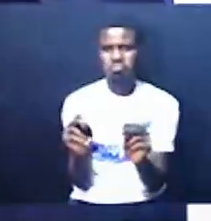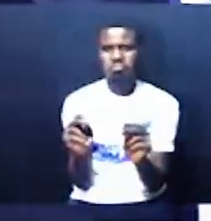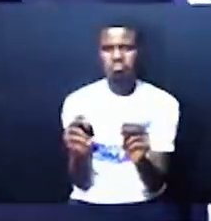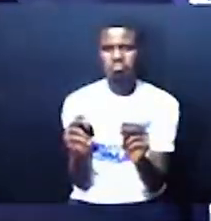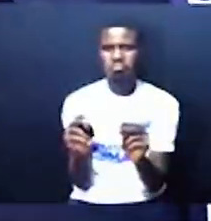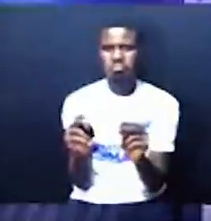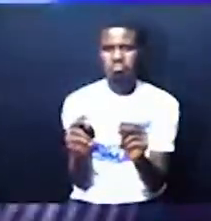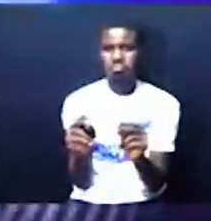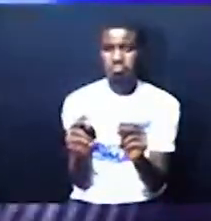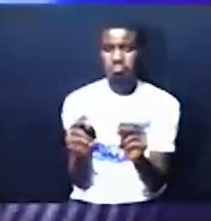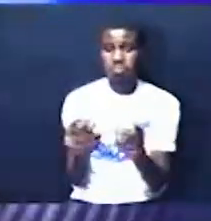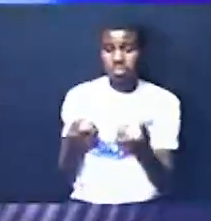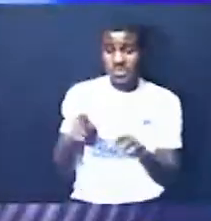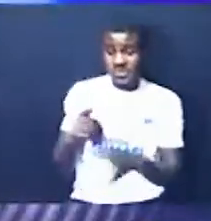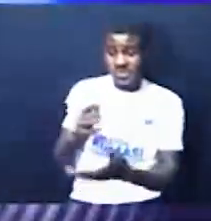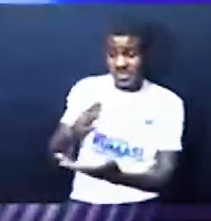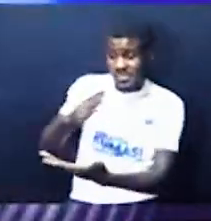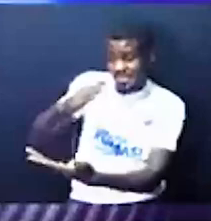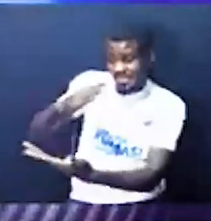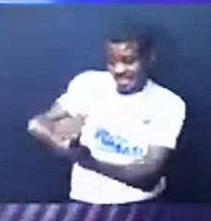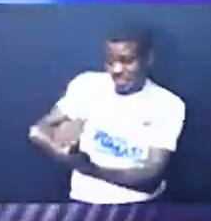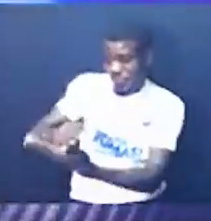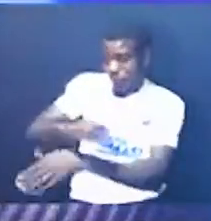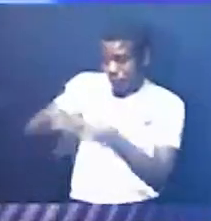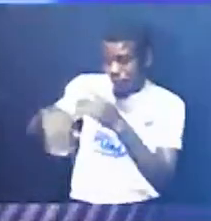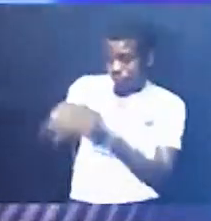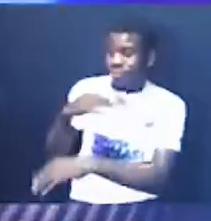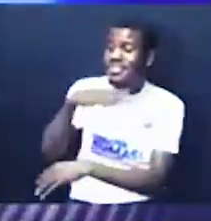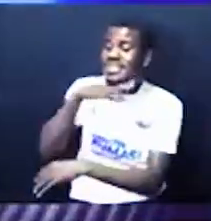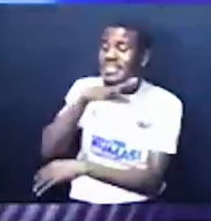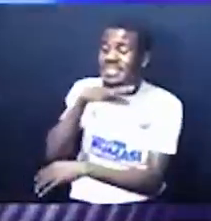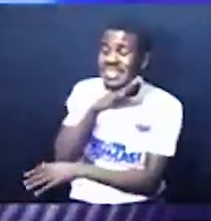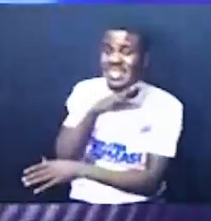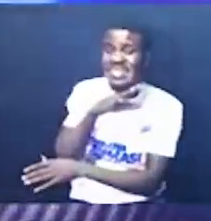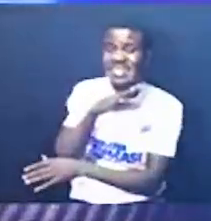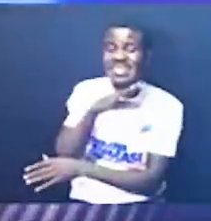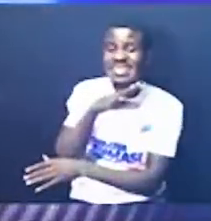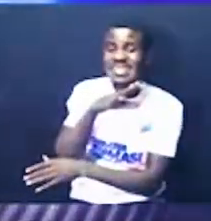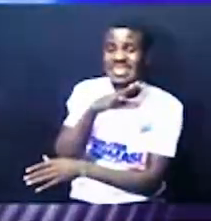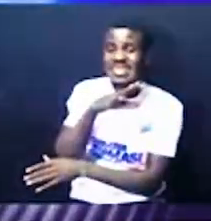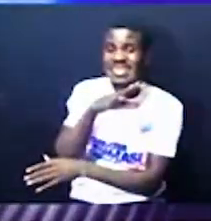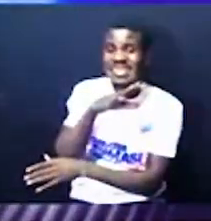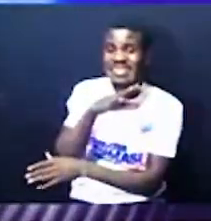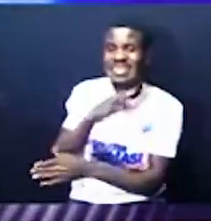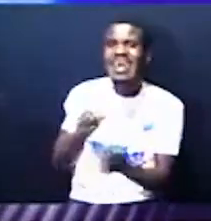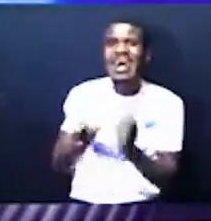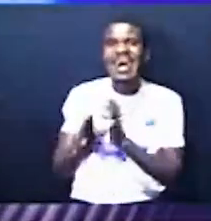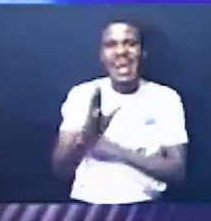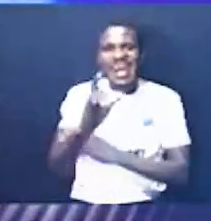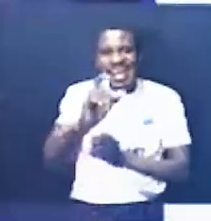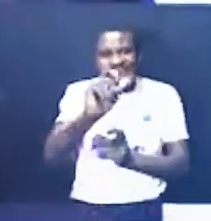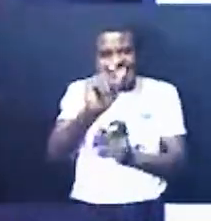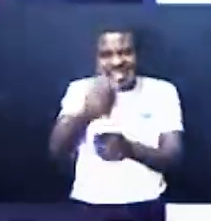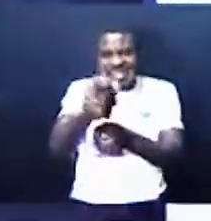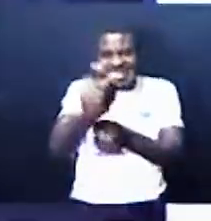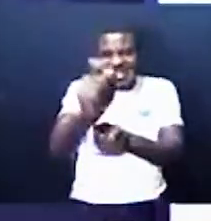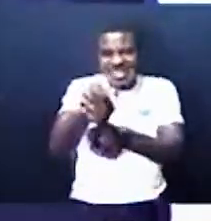See, when we keep away from pollution, see, God will reward